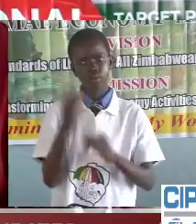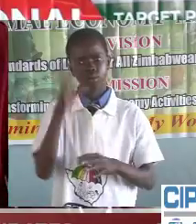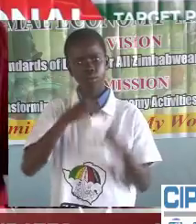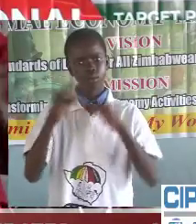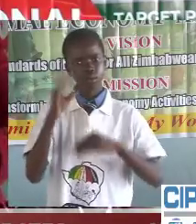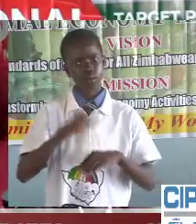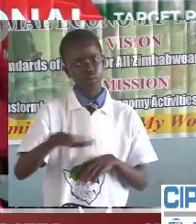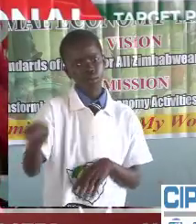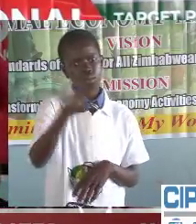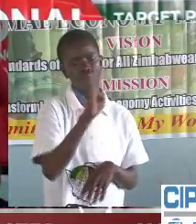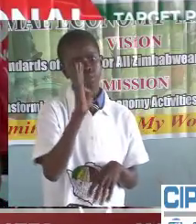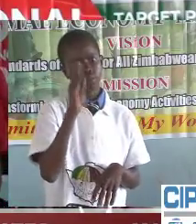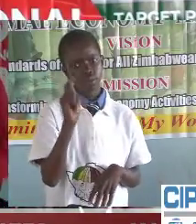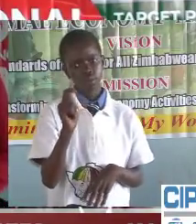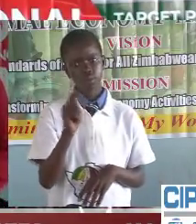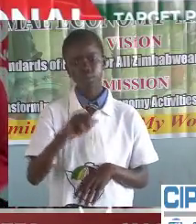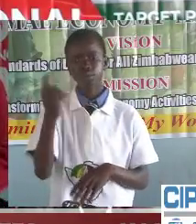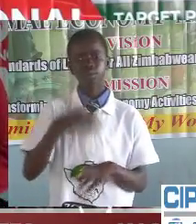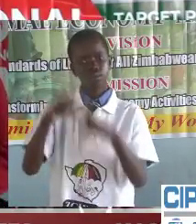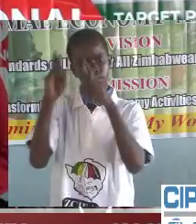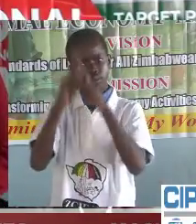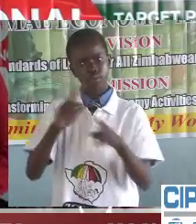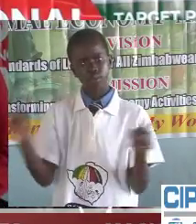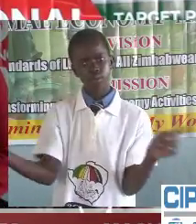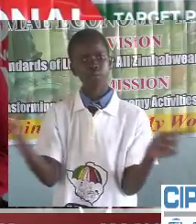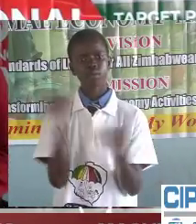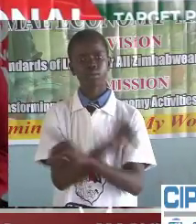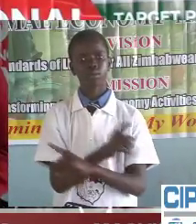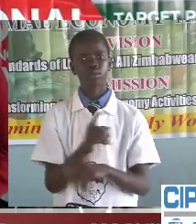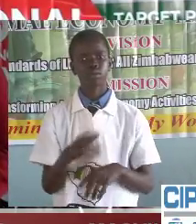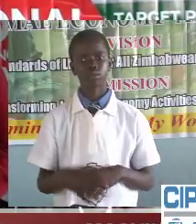parties. That should change.